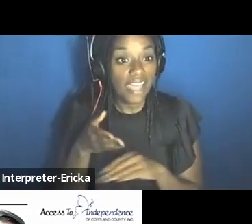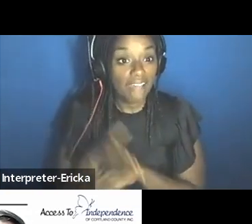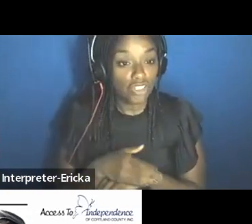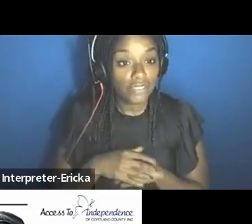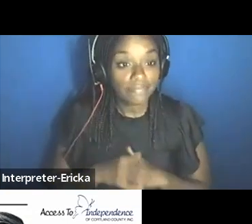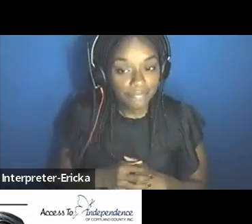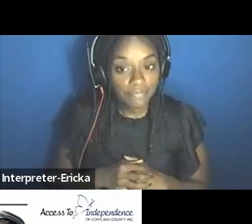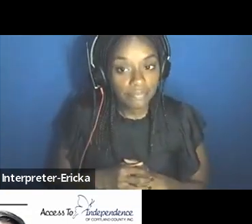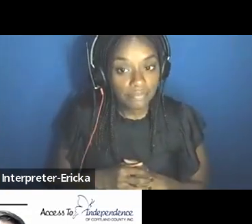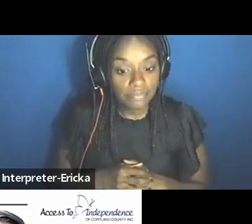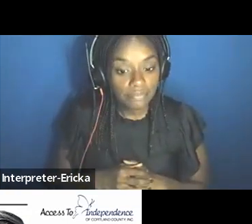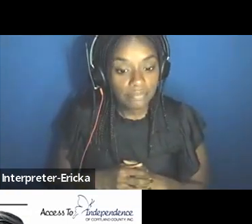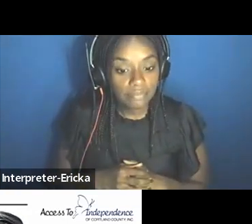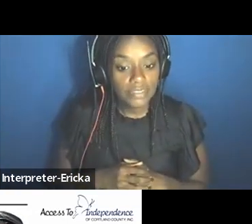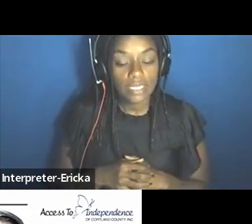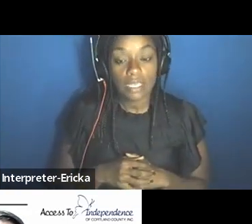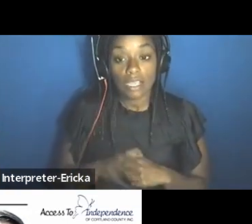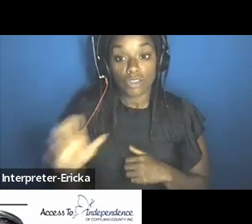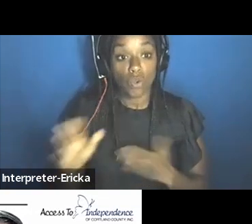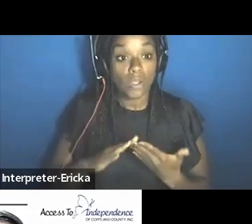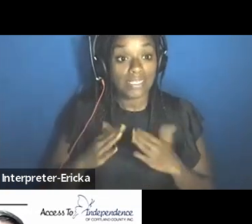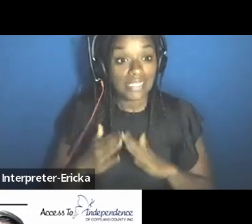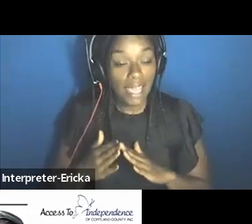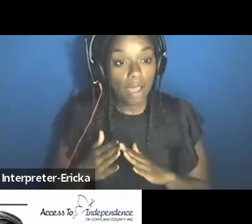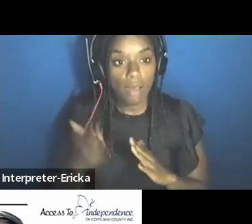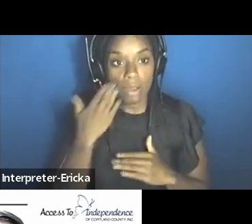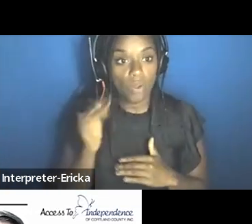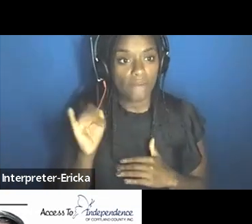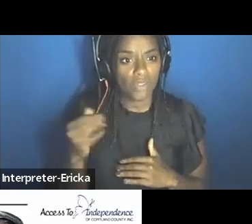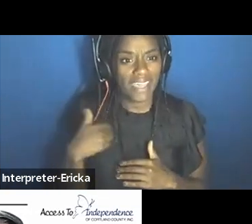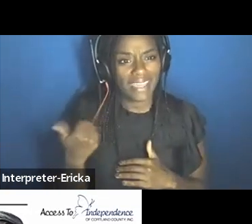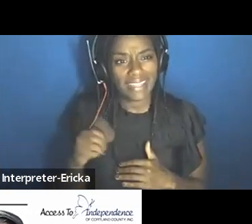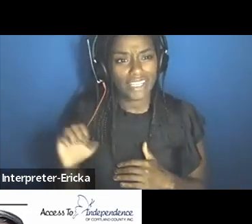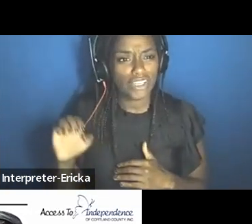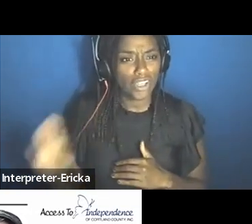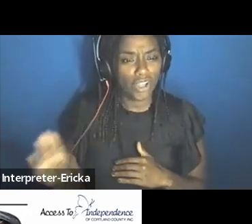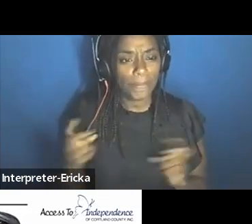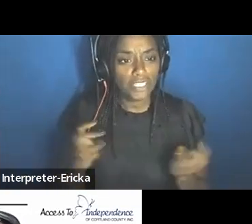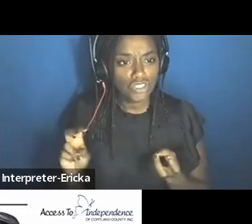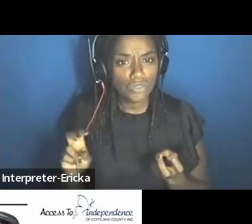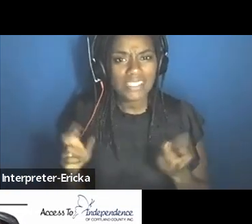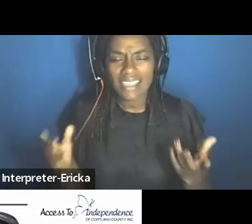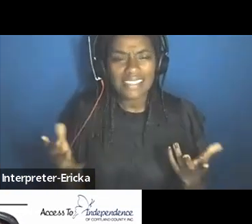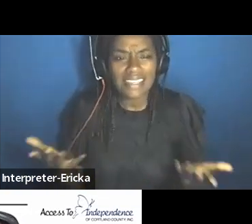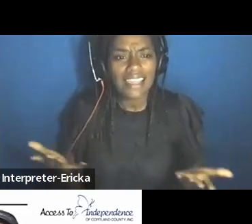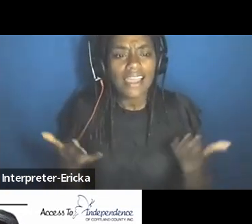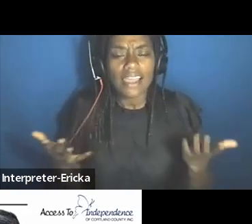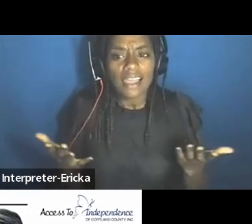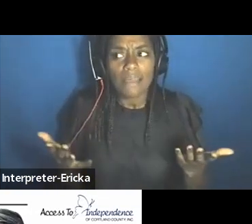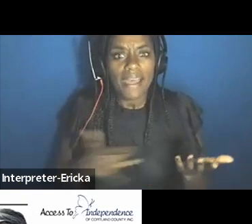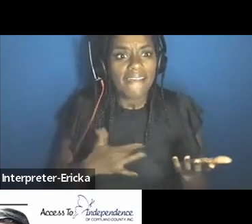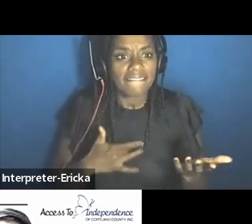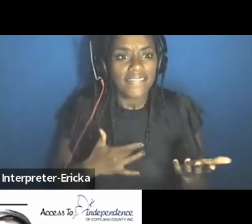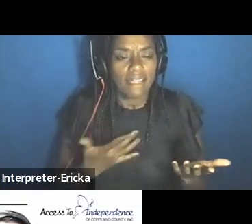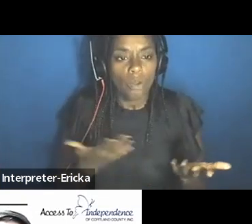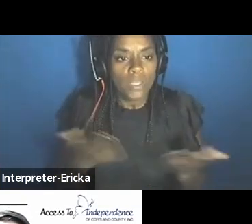has had a curb cut poured and then there's a 2-inch lip. And it's like, what is the point of this if you're not going to do it right? So that's